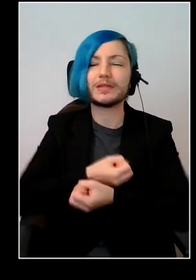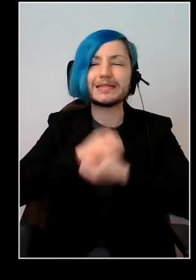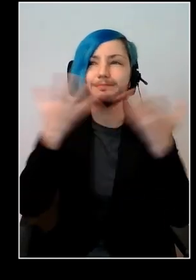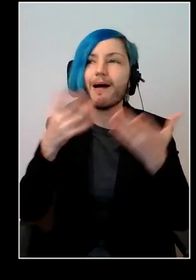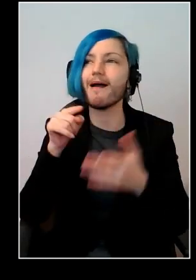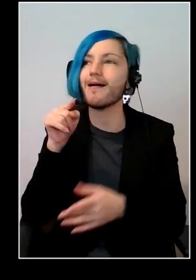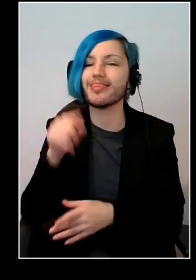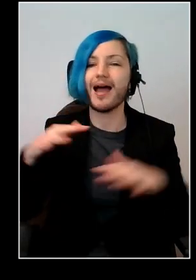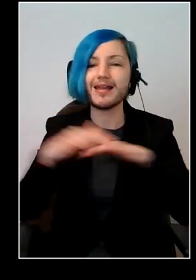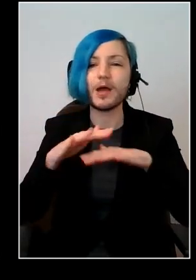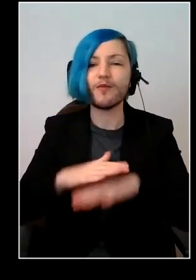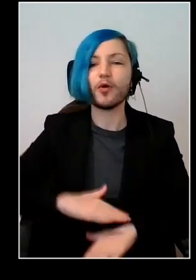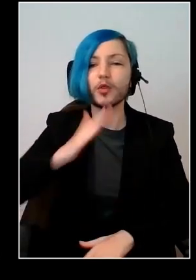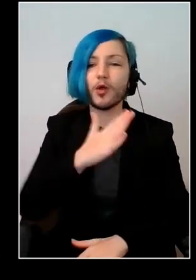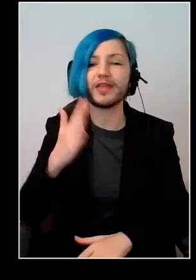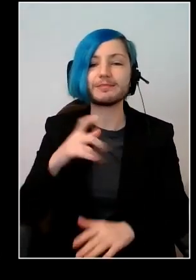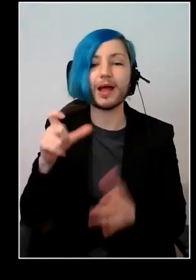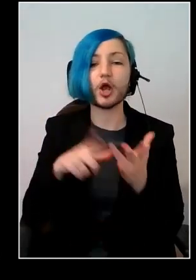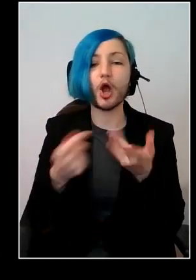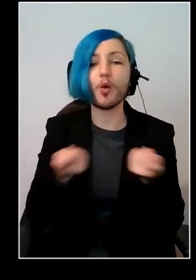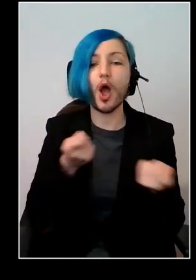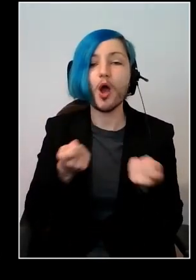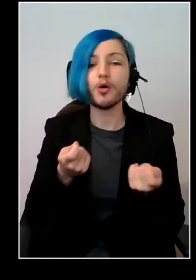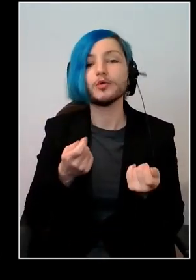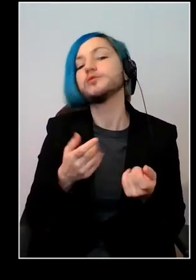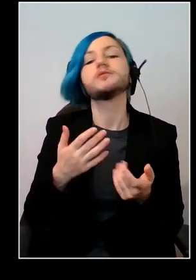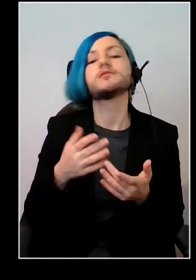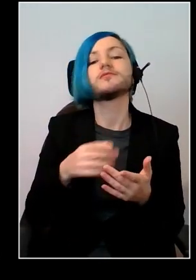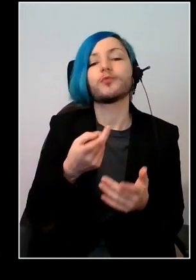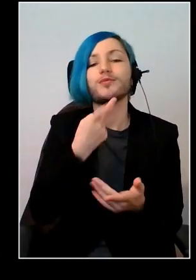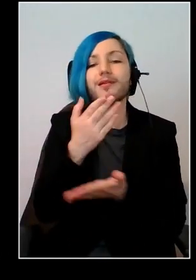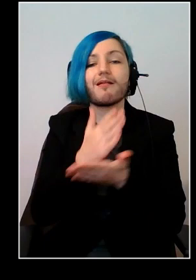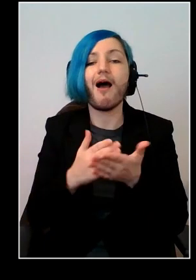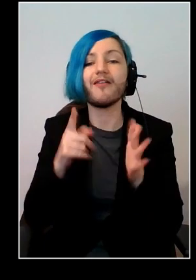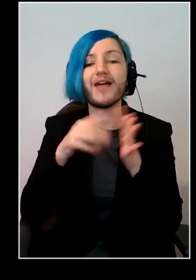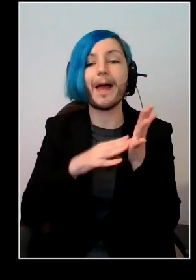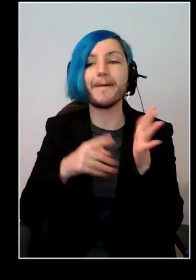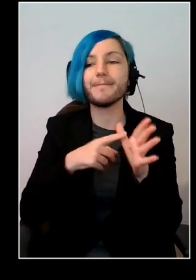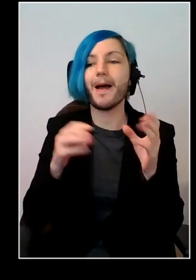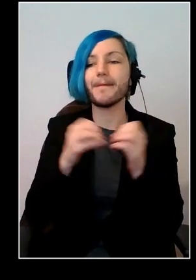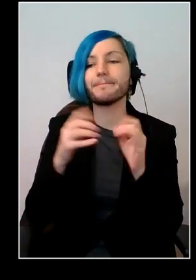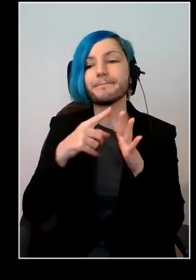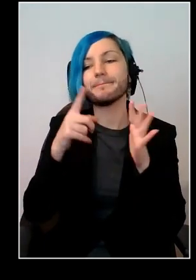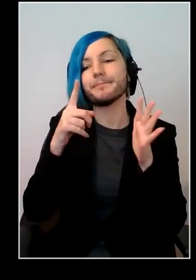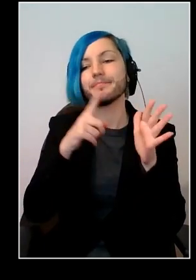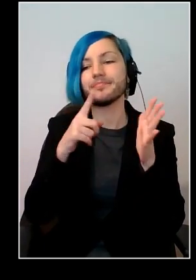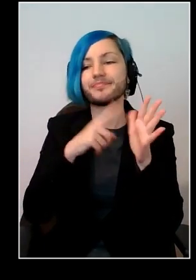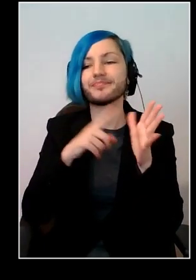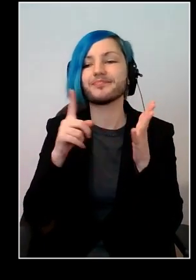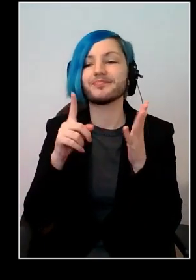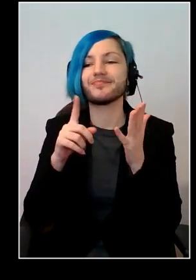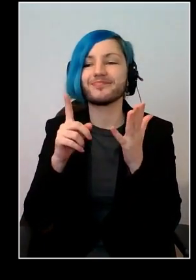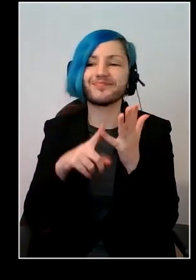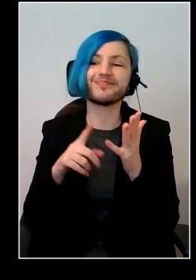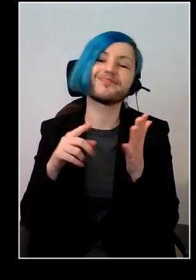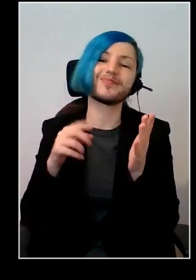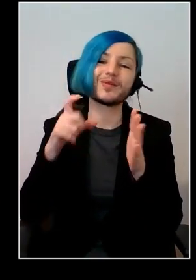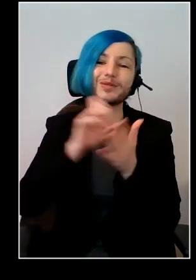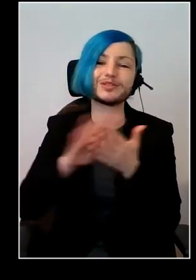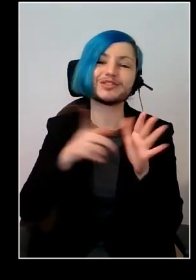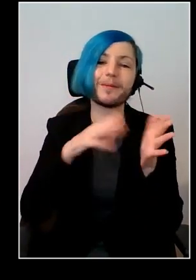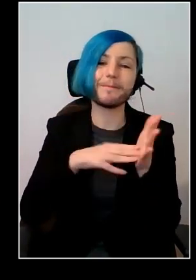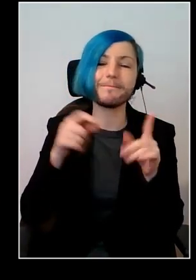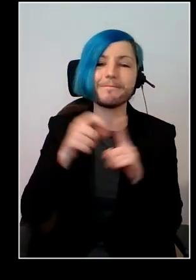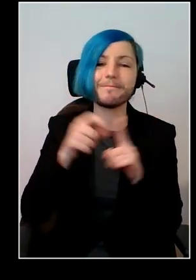second half. It's Emma Beauchamp. Hi, Emma. Thanks, Rob. Hello, everyone, and welcome to the second half of the